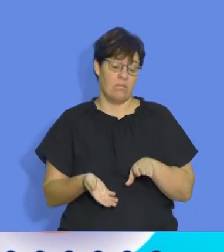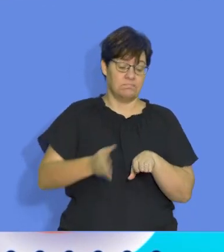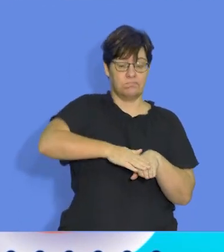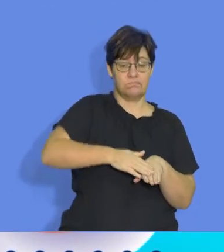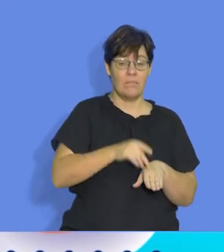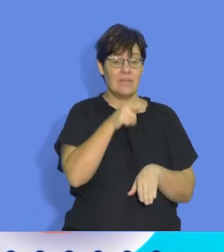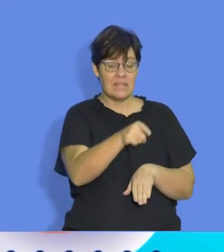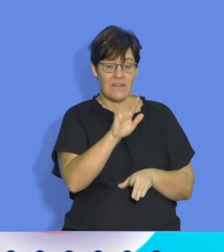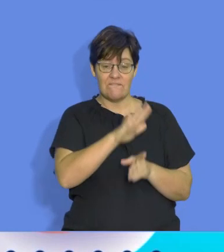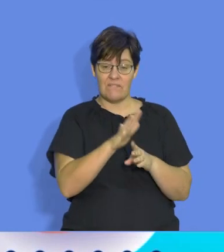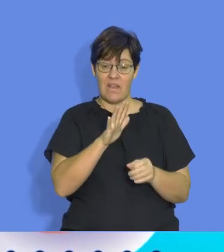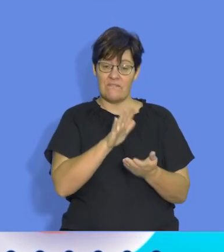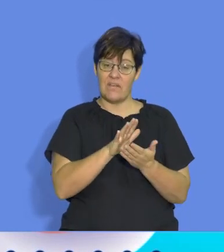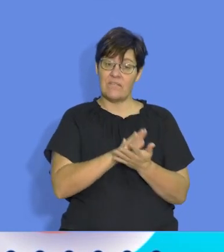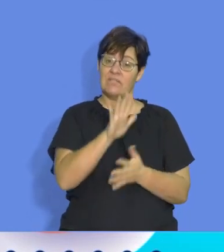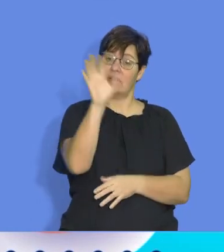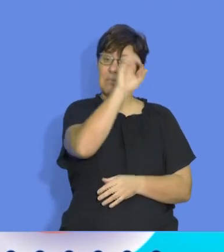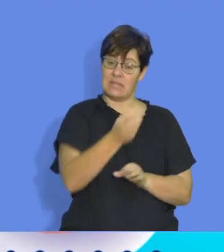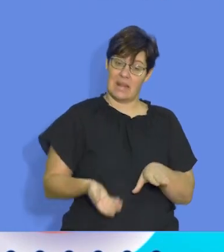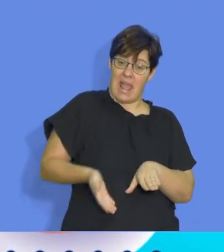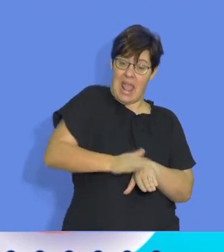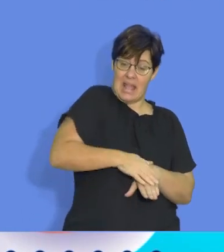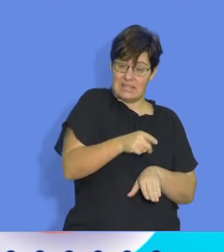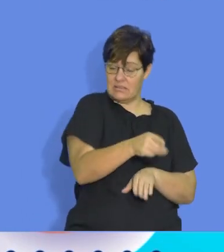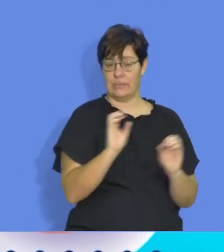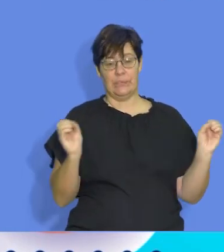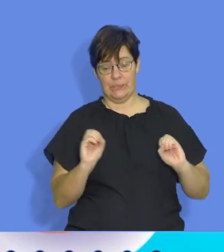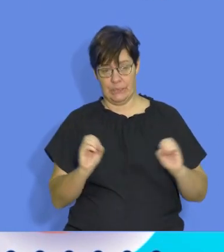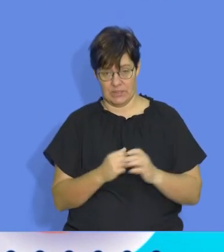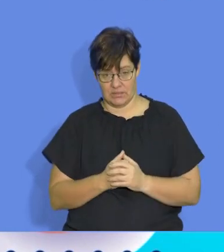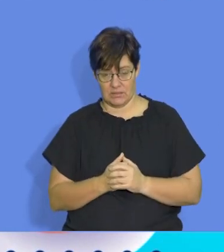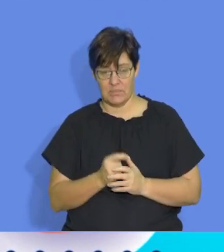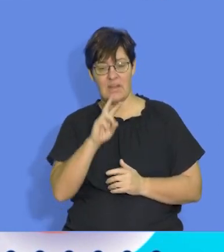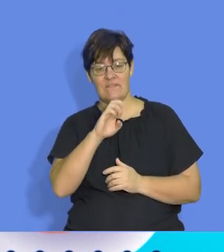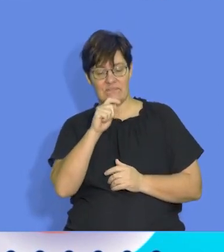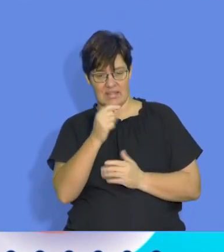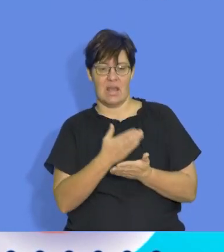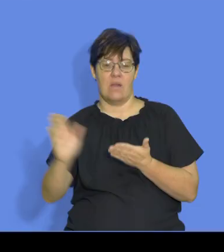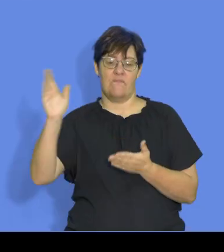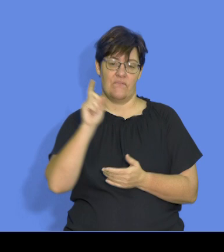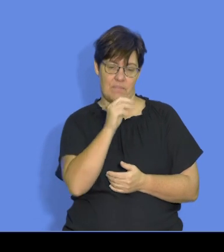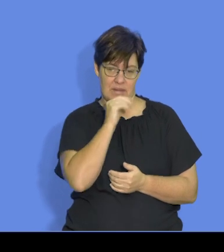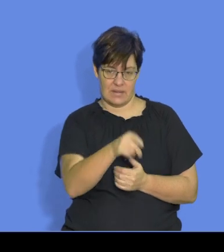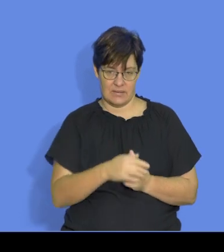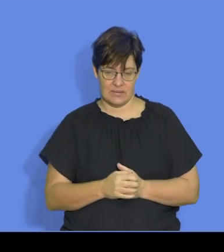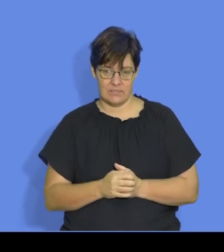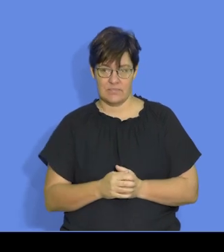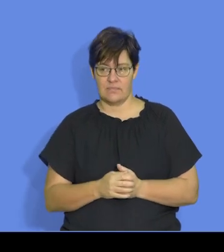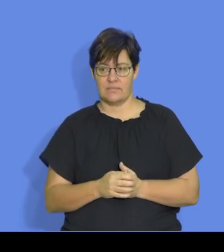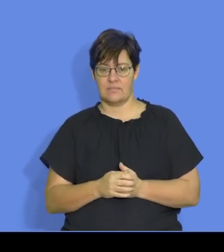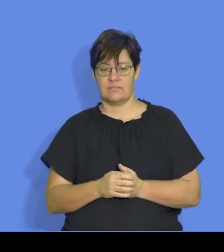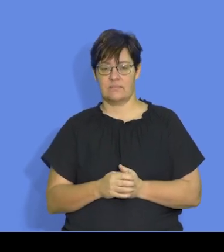levied on those transactions. That's what we mean by the concept of VAT exempt. Then you